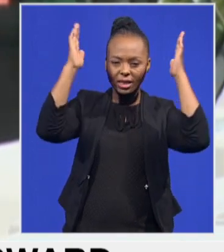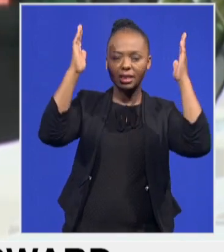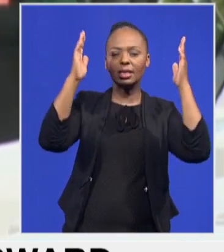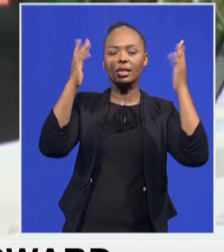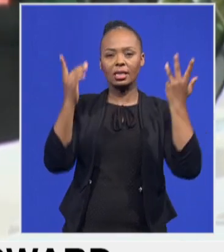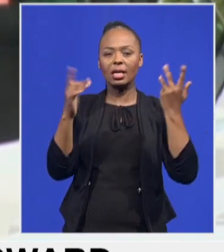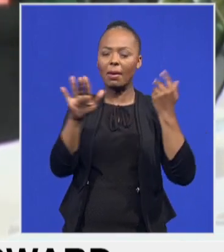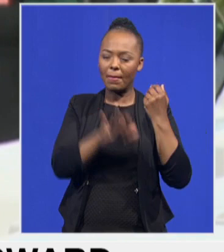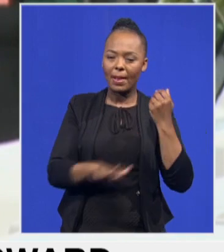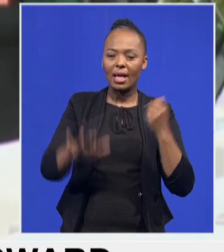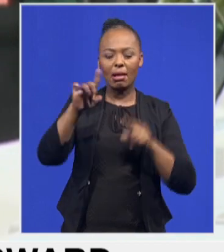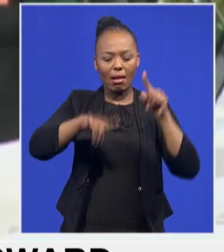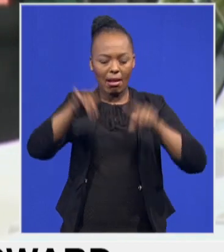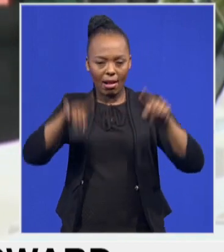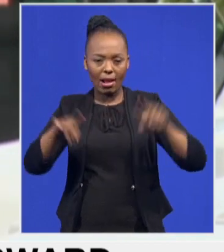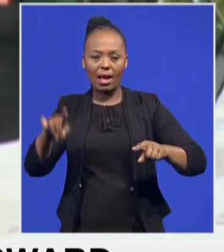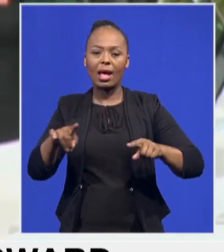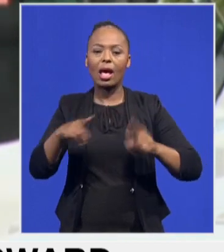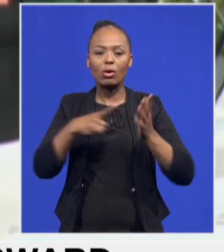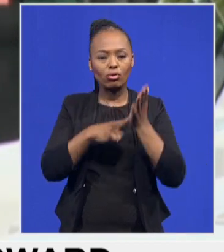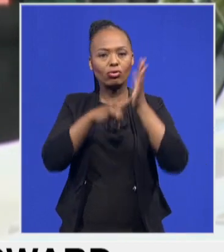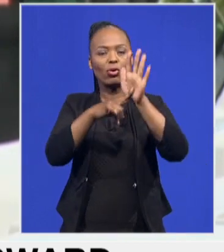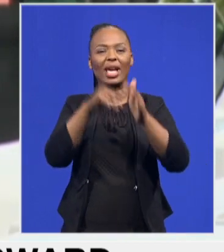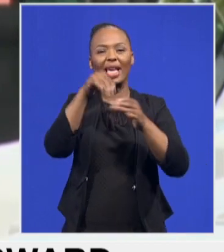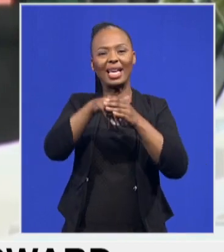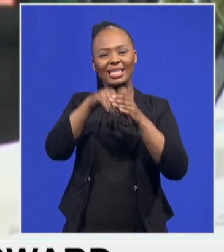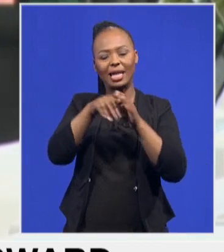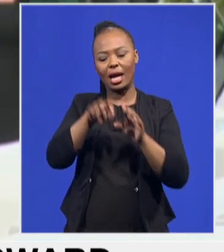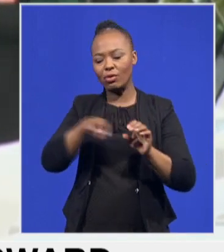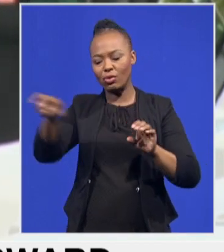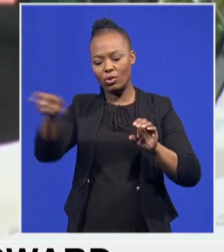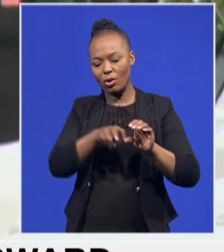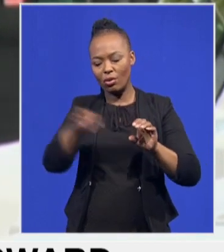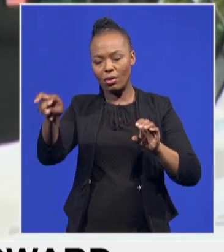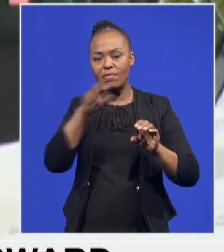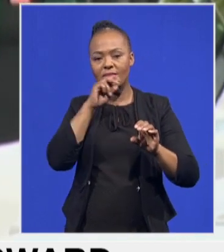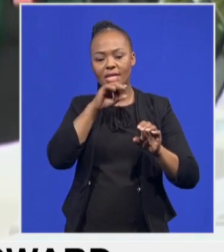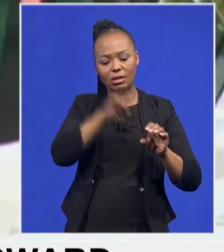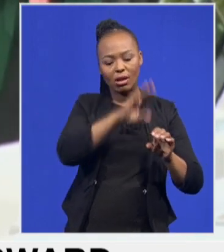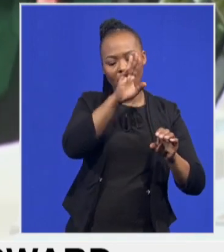the, intra-Africa travel. So it's going to be a very interesting one to see